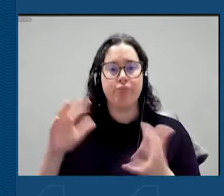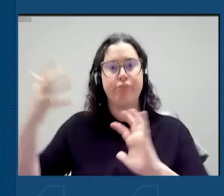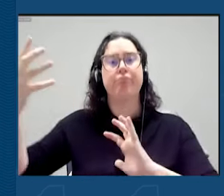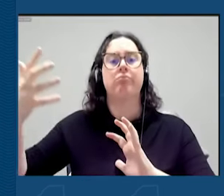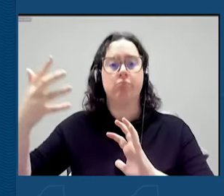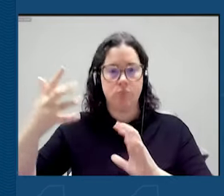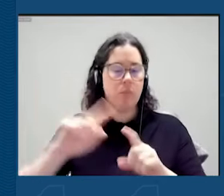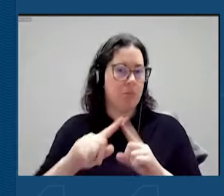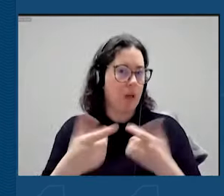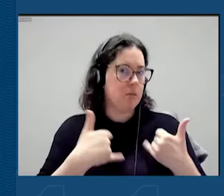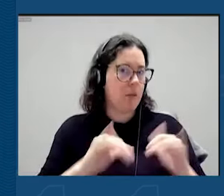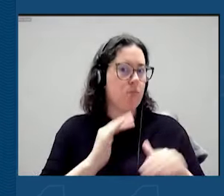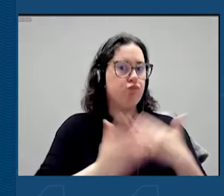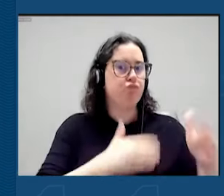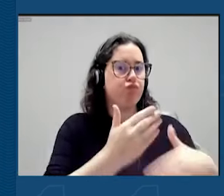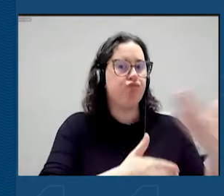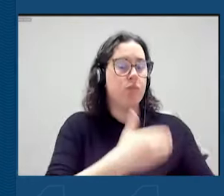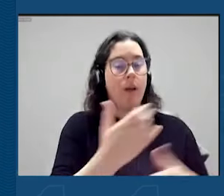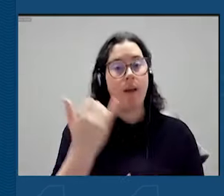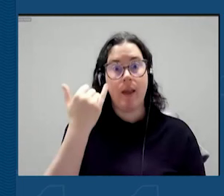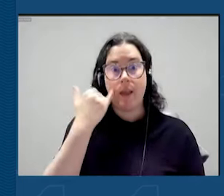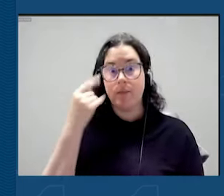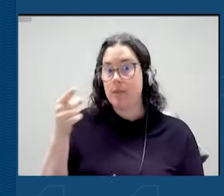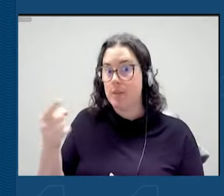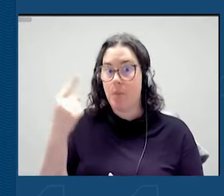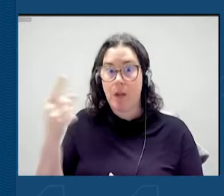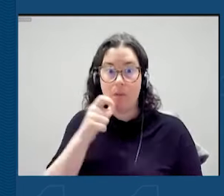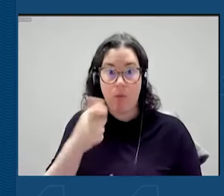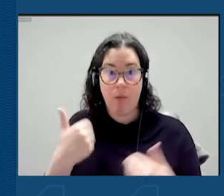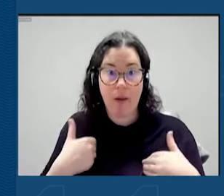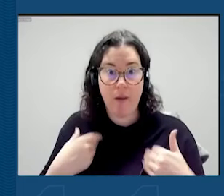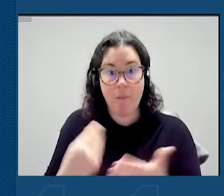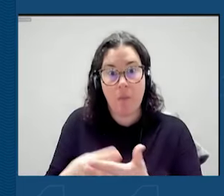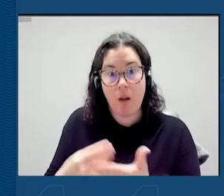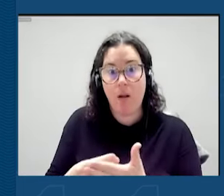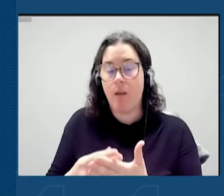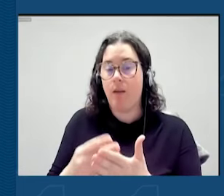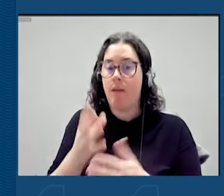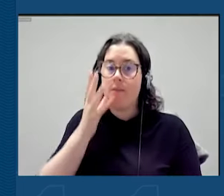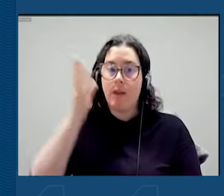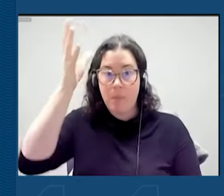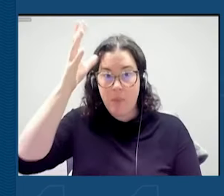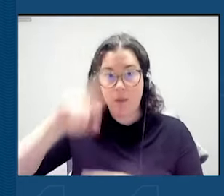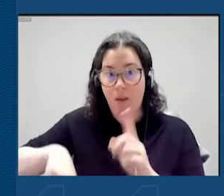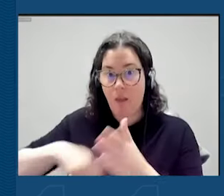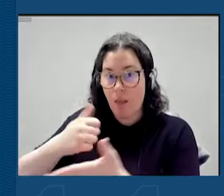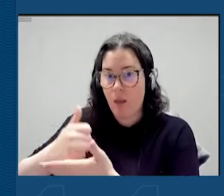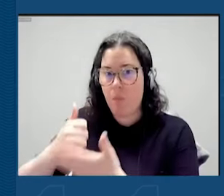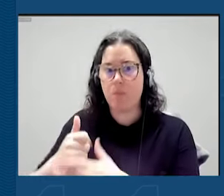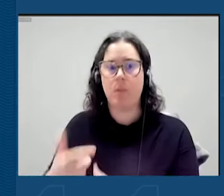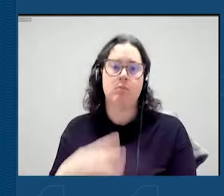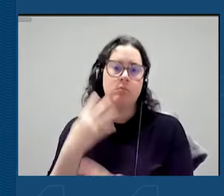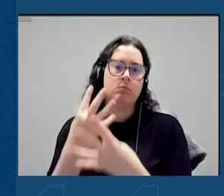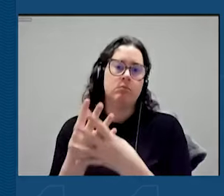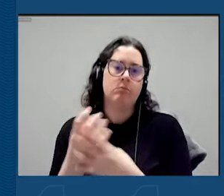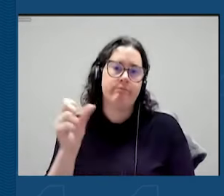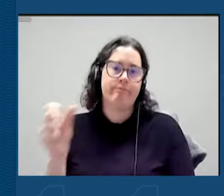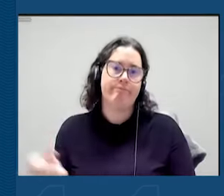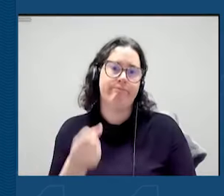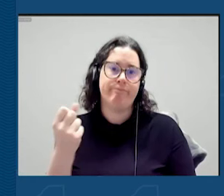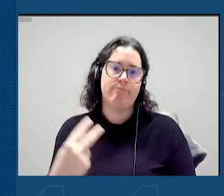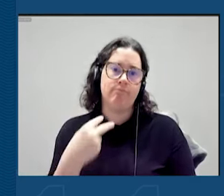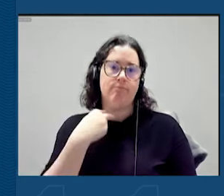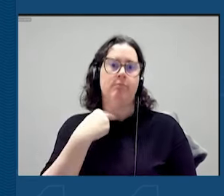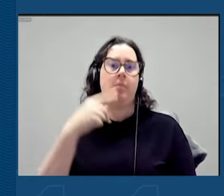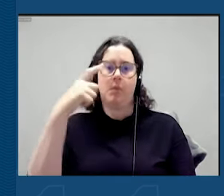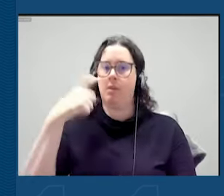whose family does not have money or they don't have money and they're sitting in Rikers or sitting behind bars because they can't post the bail. That was